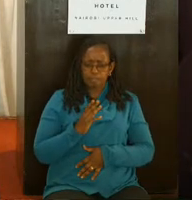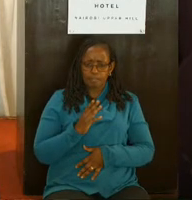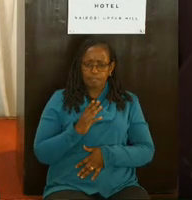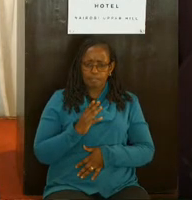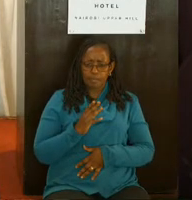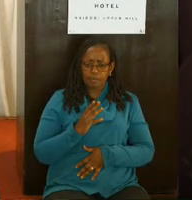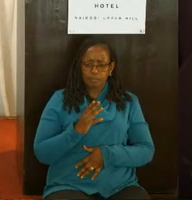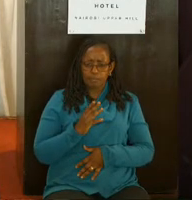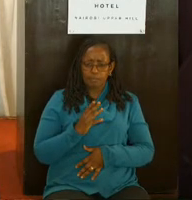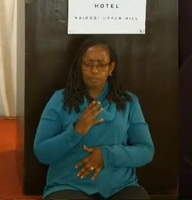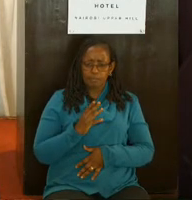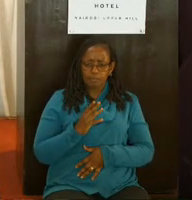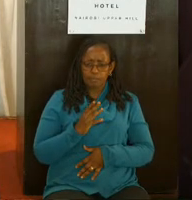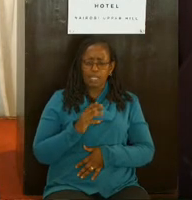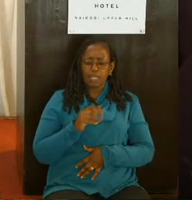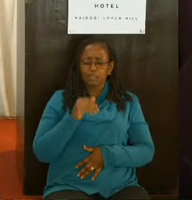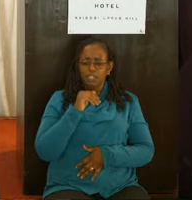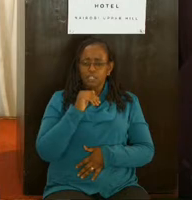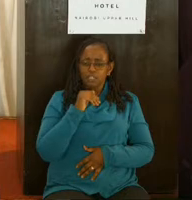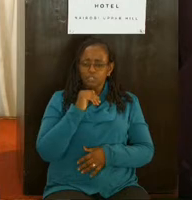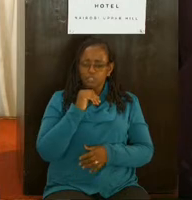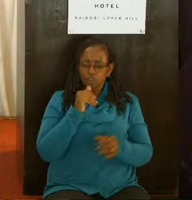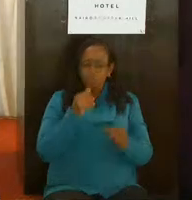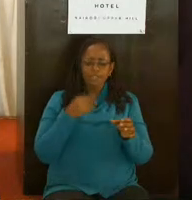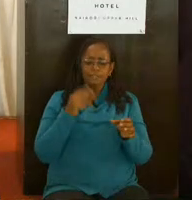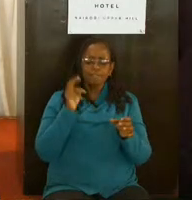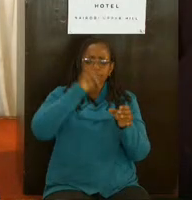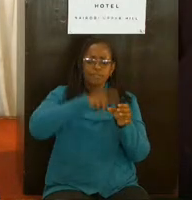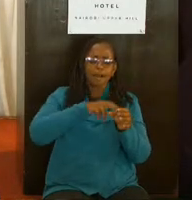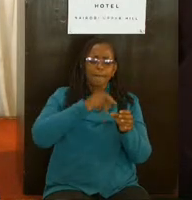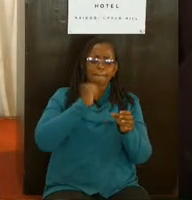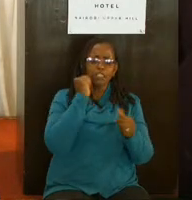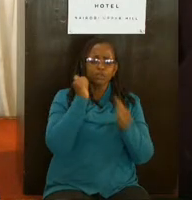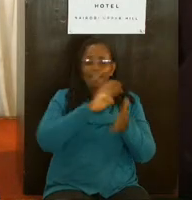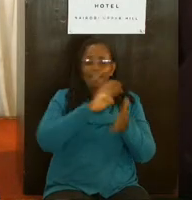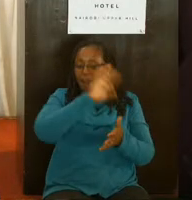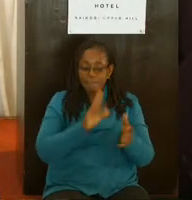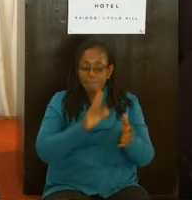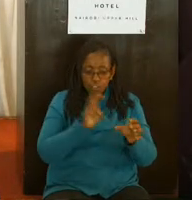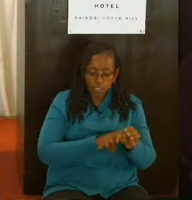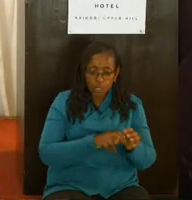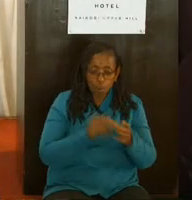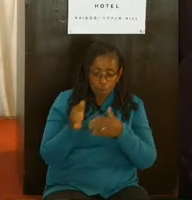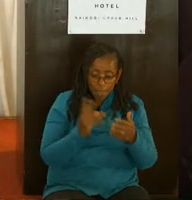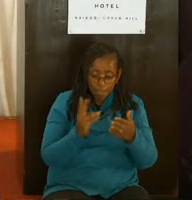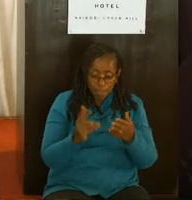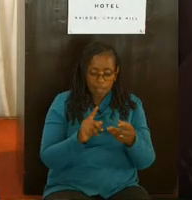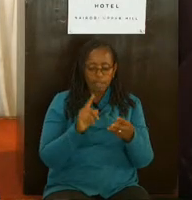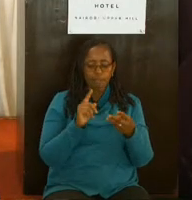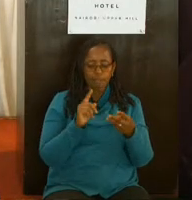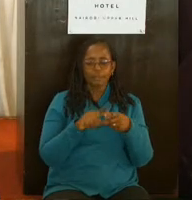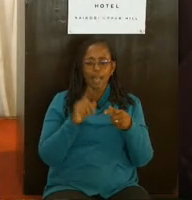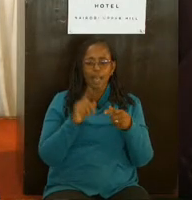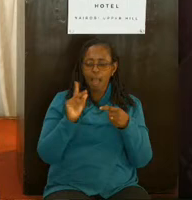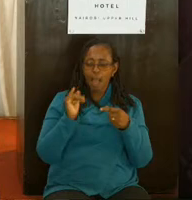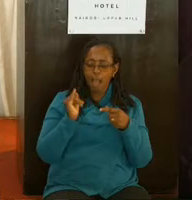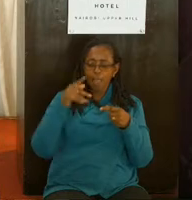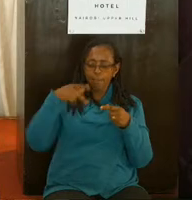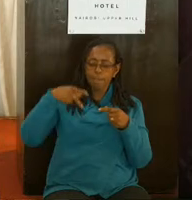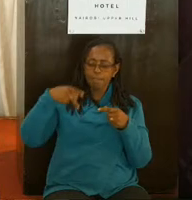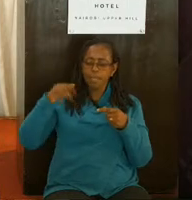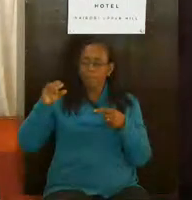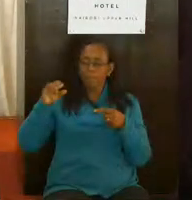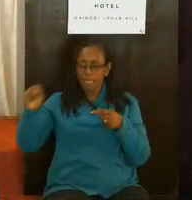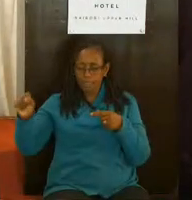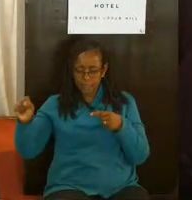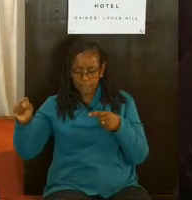in parties they never joined the three ways one through ippms that is integrated political